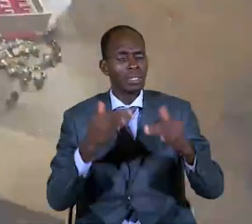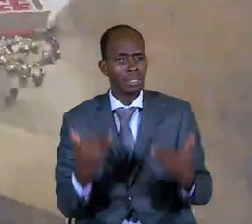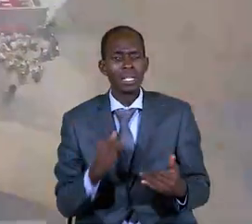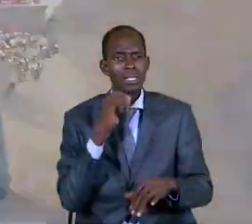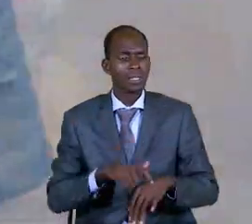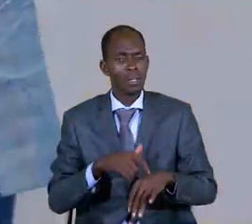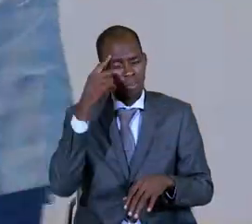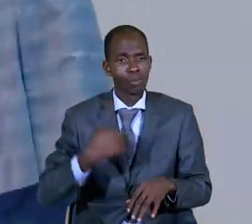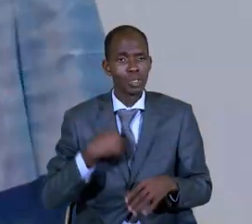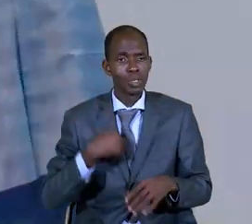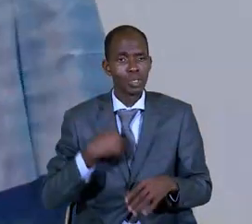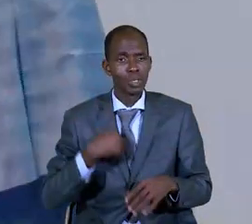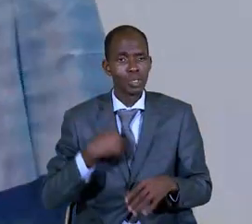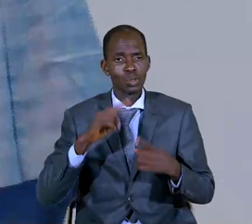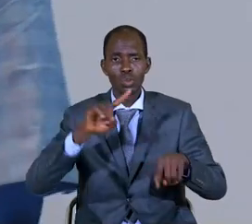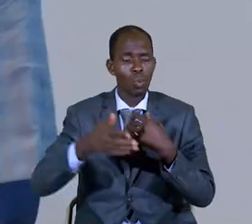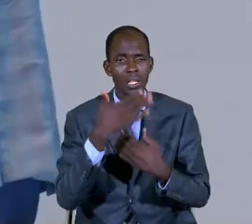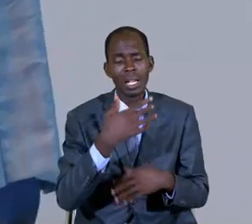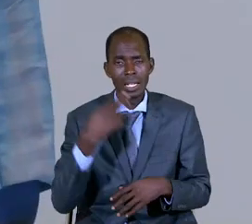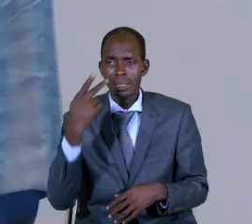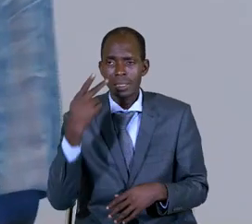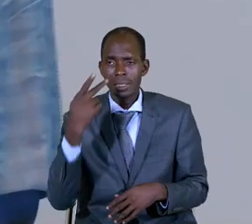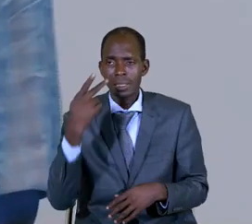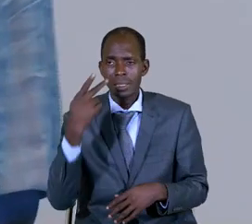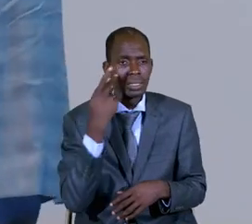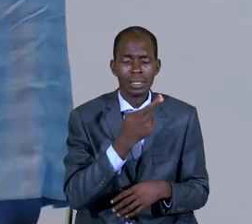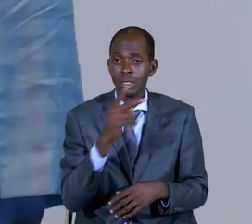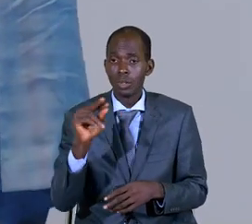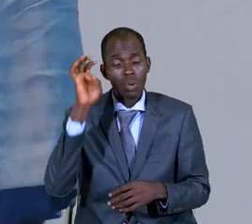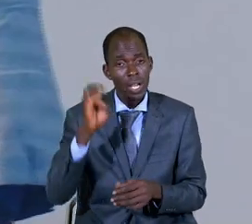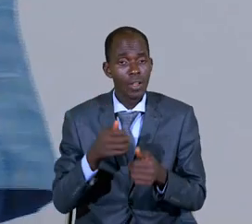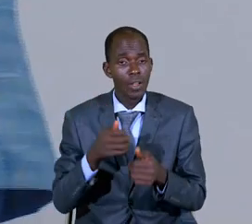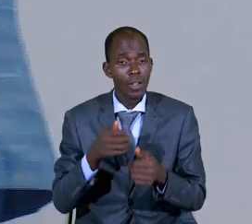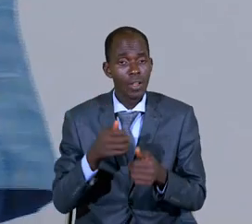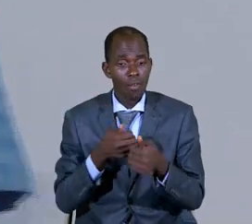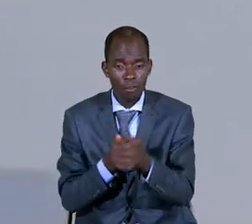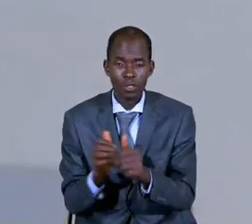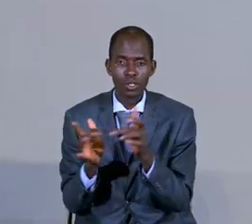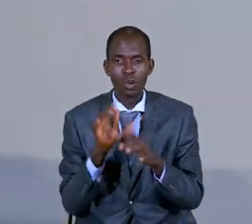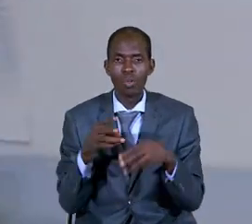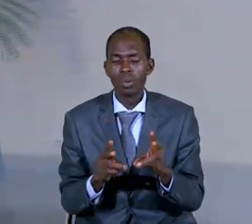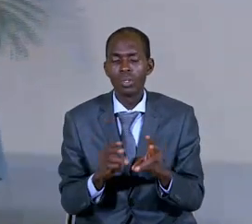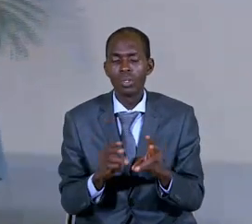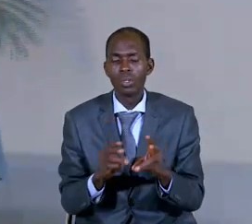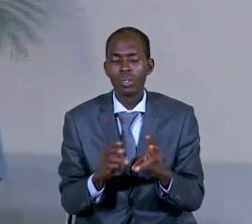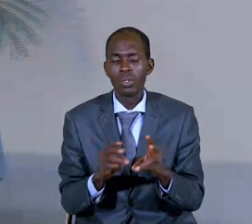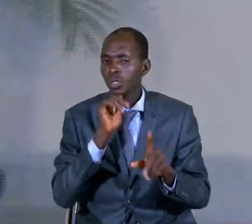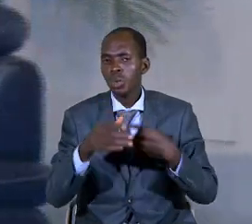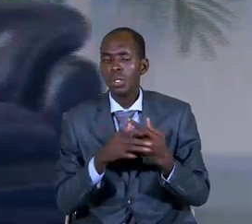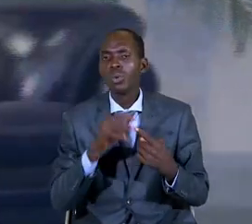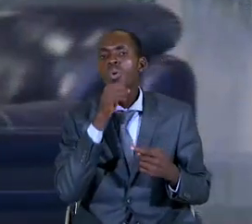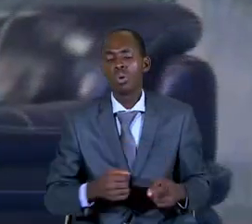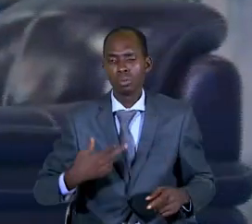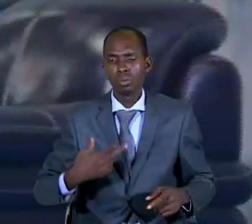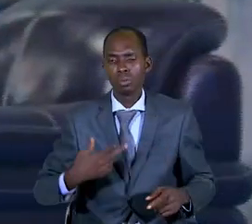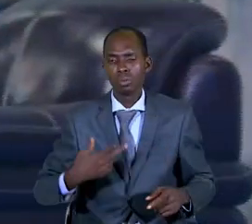my eyes are open. Let me go and see. He followed Jesus in the way. He didn't go back to old religion. He didn't